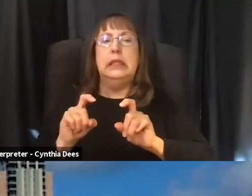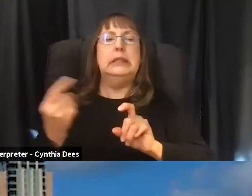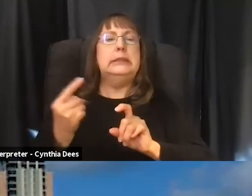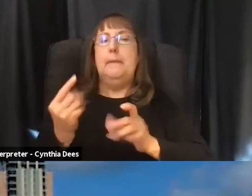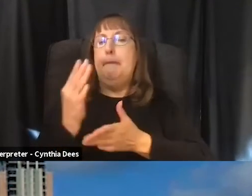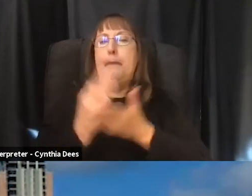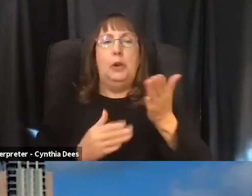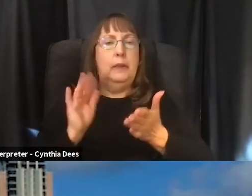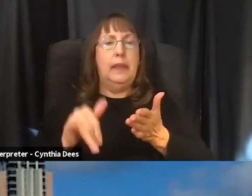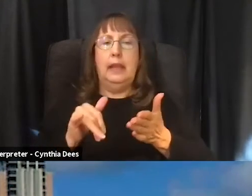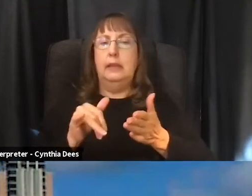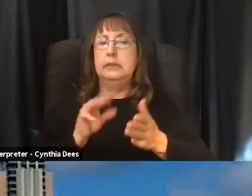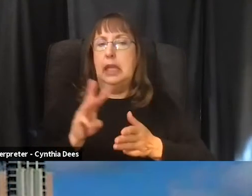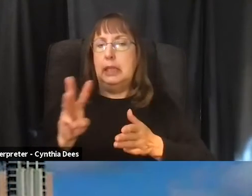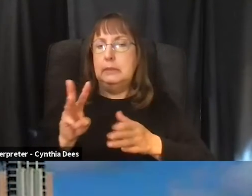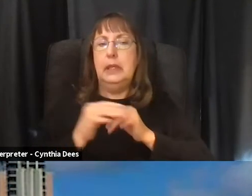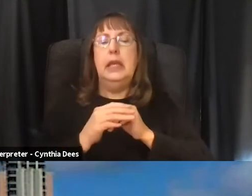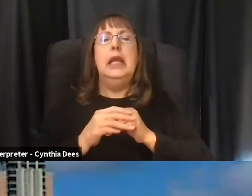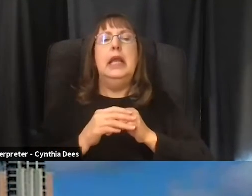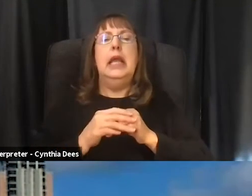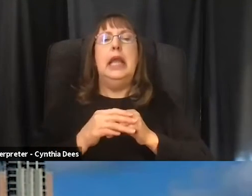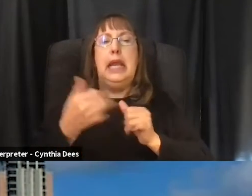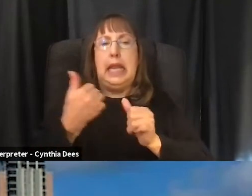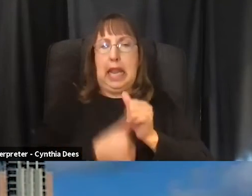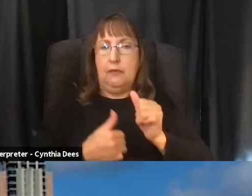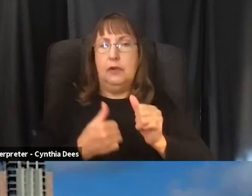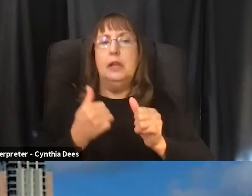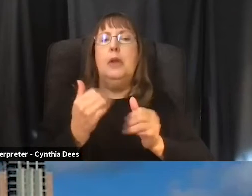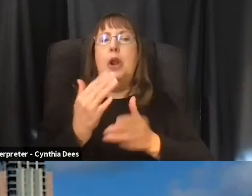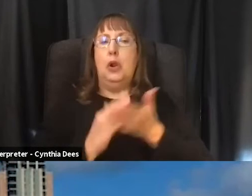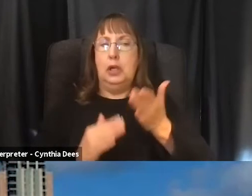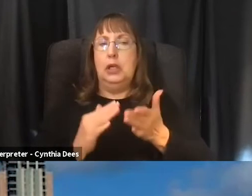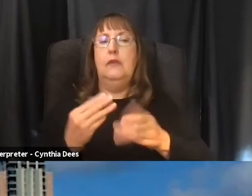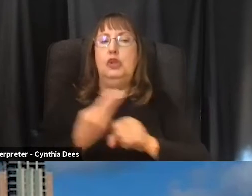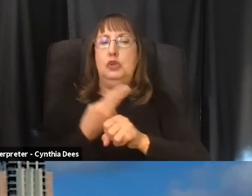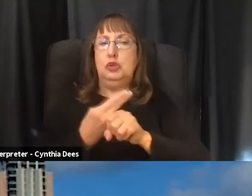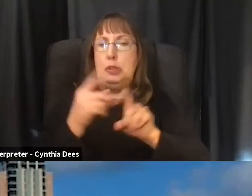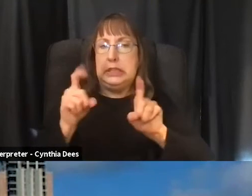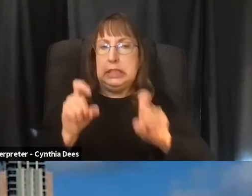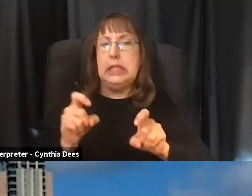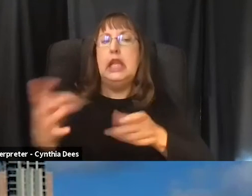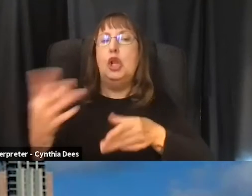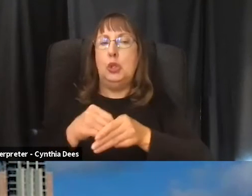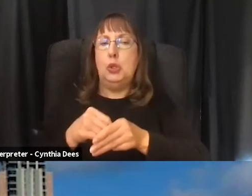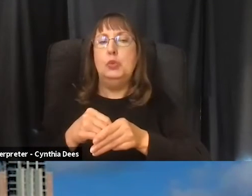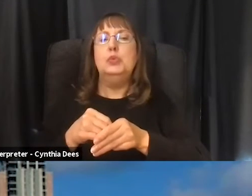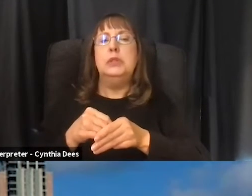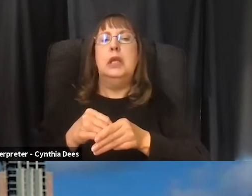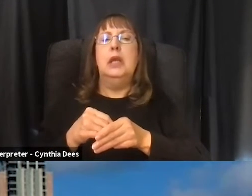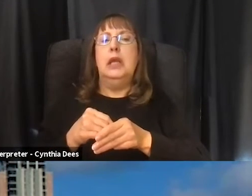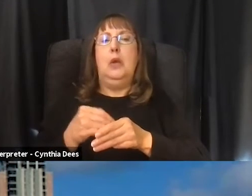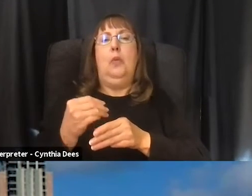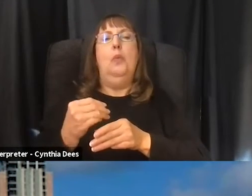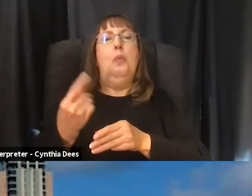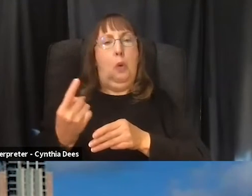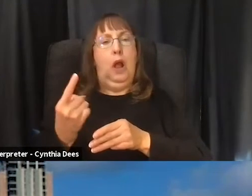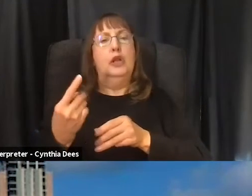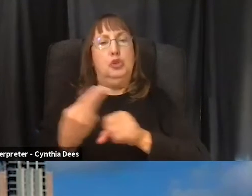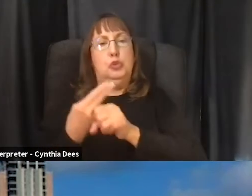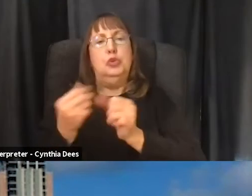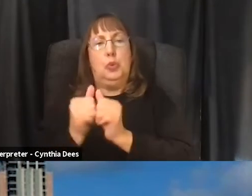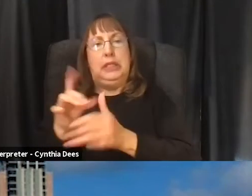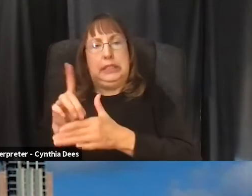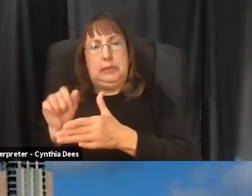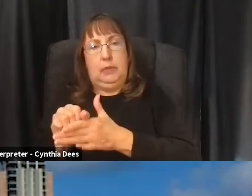site. Every round of user tester includes at least one user with a disability. And we've kind of done some